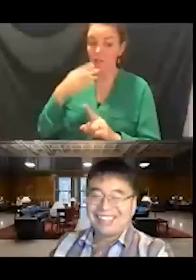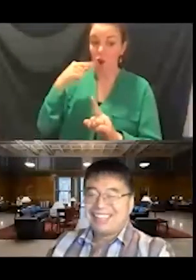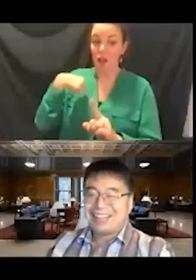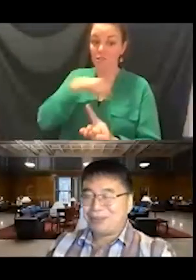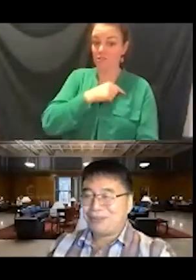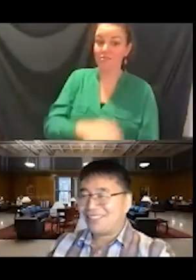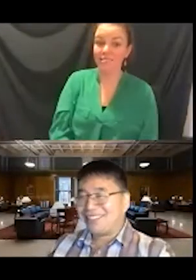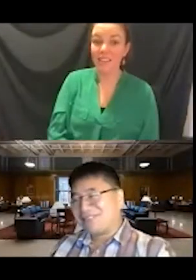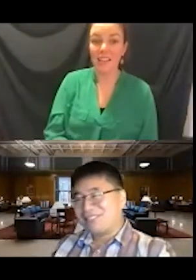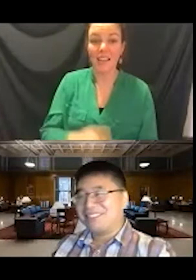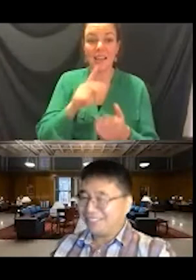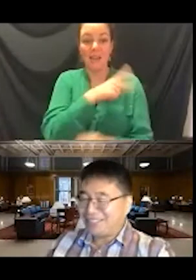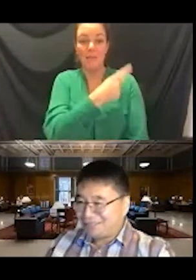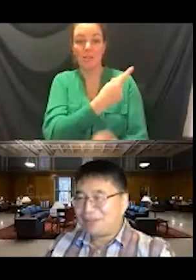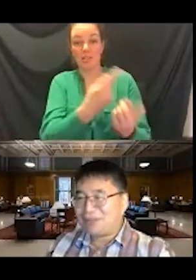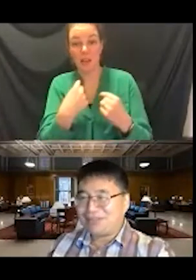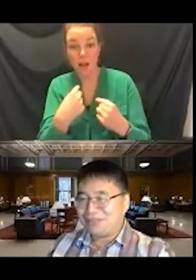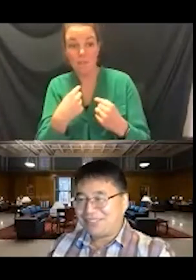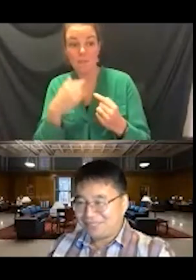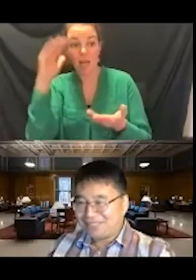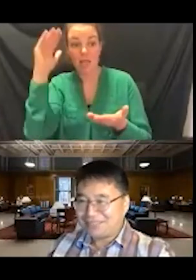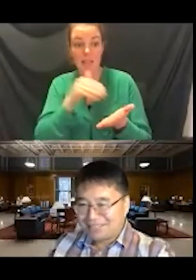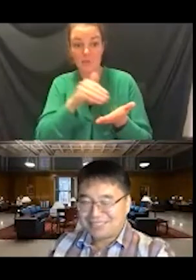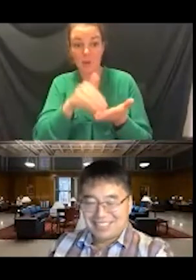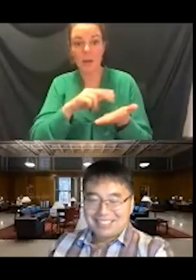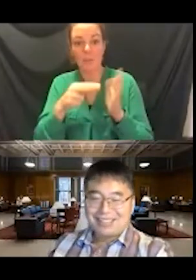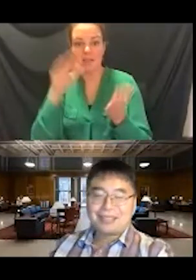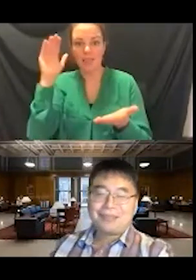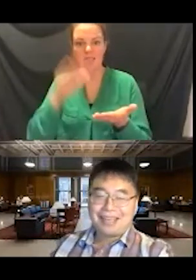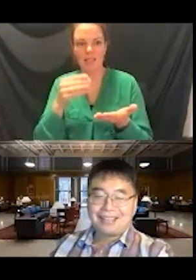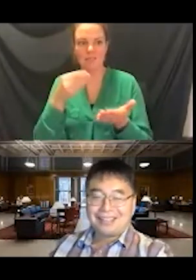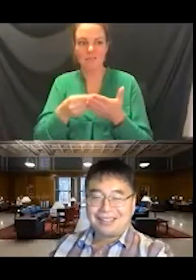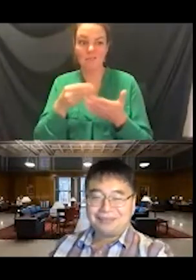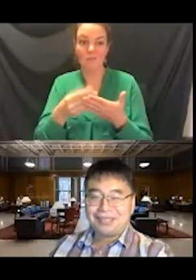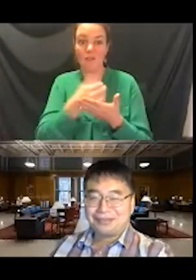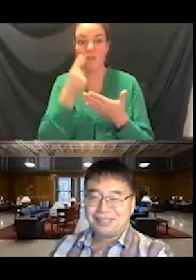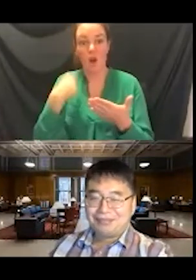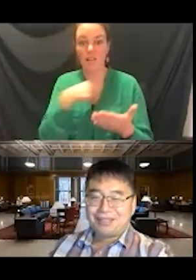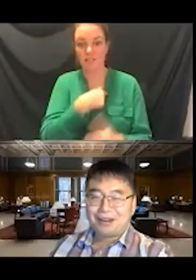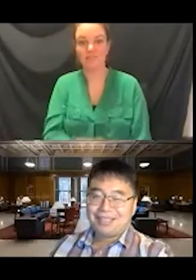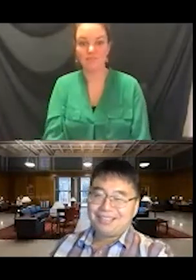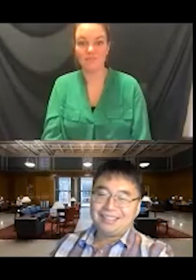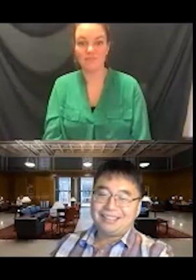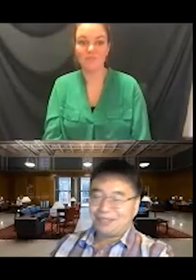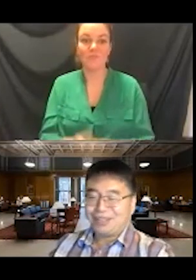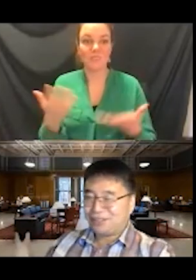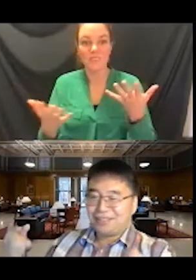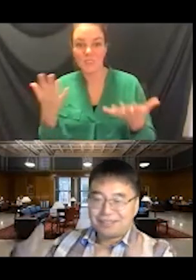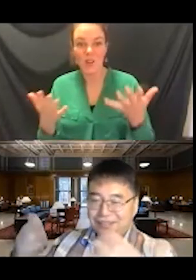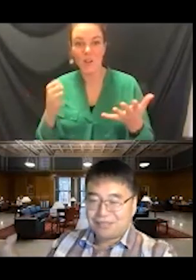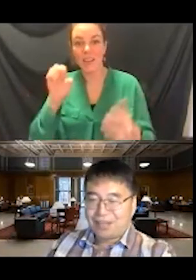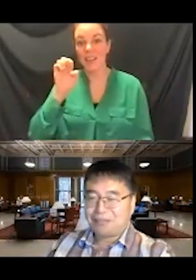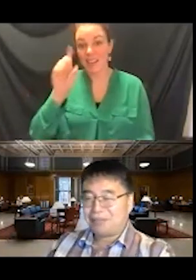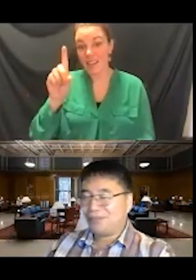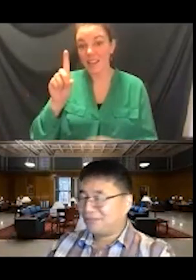kind of come to us less frequently, that's lower revenue for us, right? So that's something that, you know, we talk about ED reduction